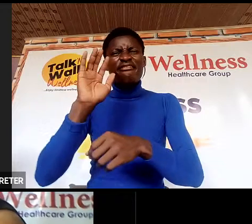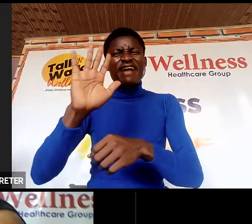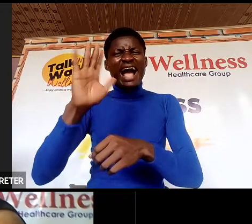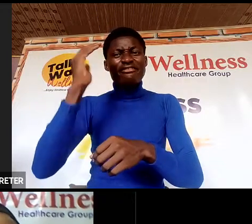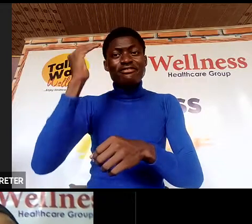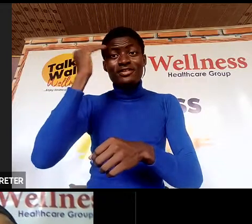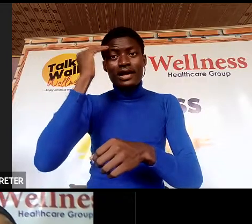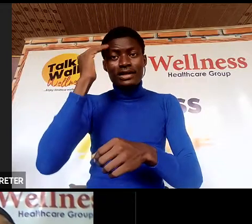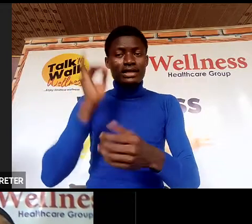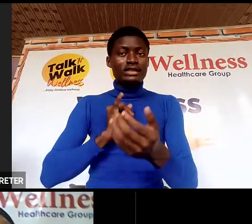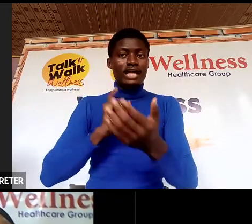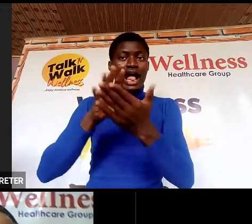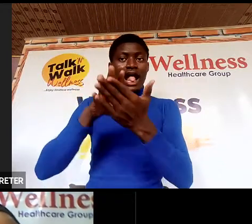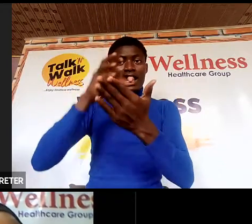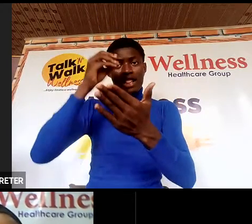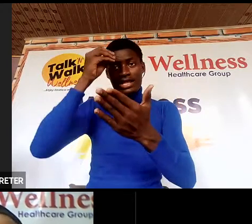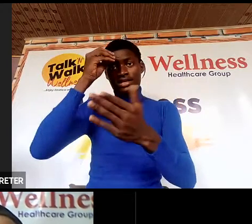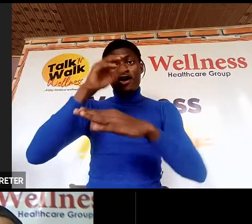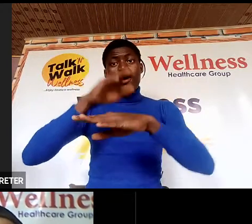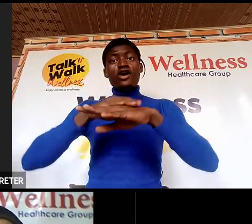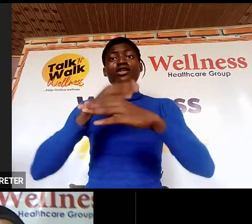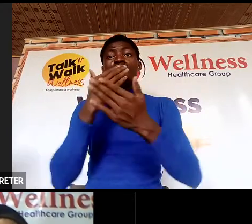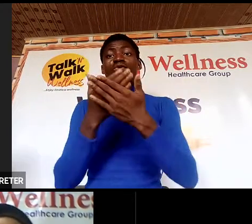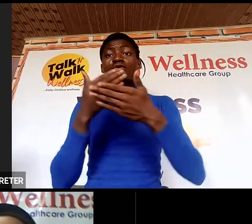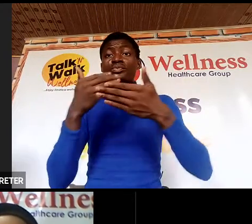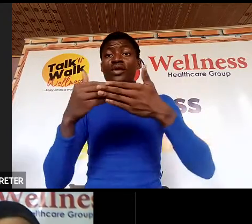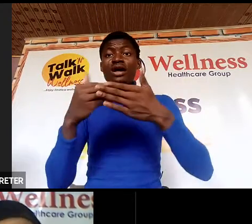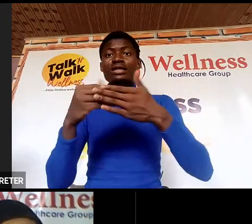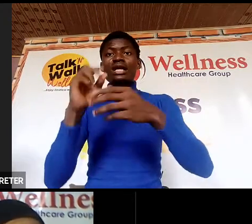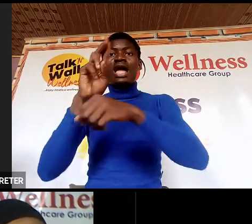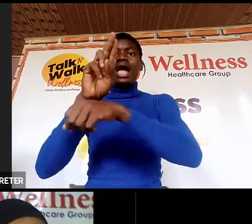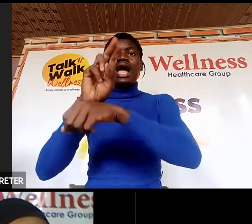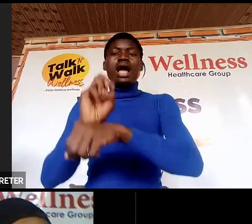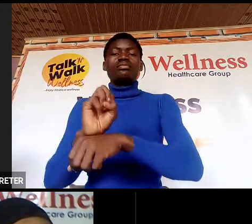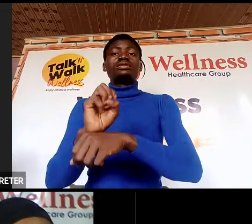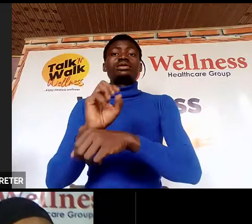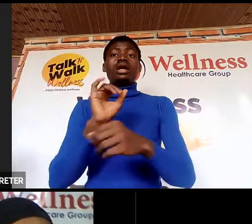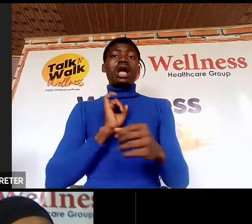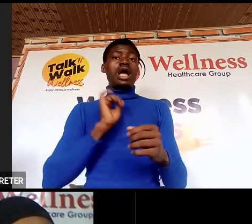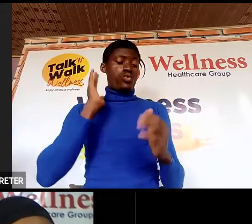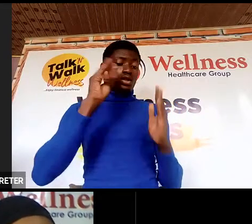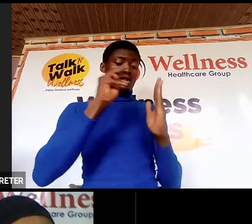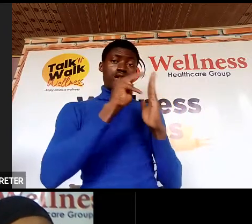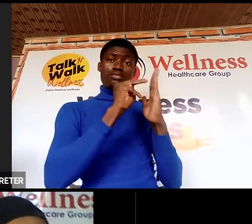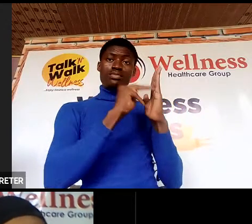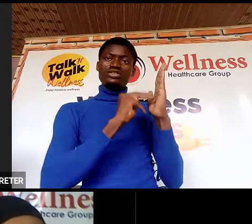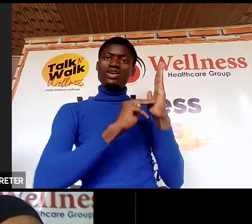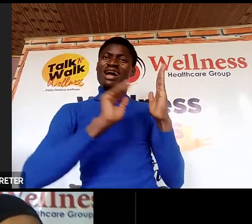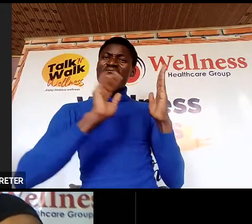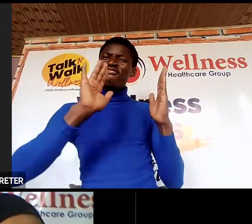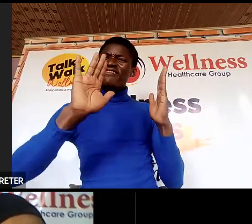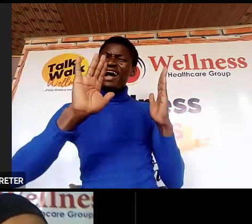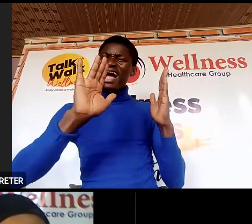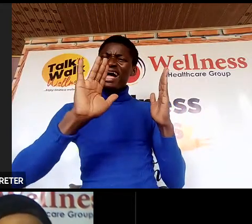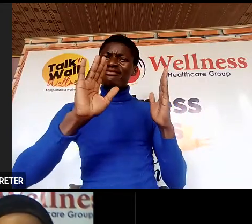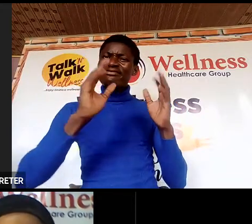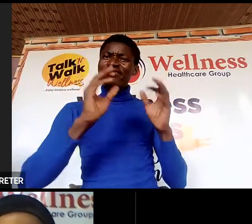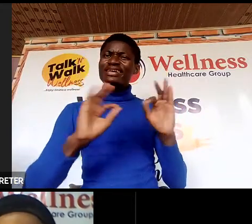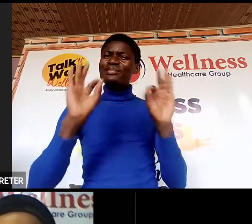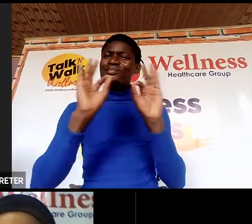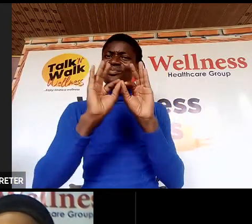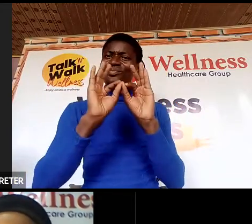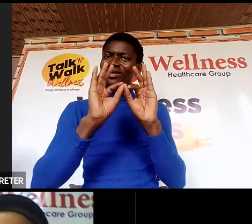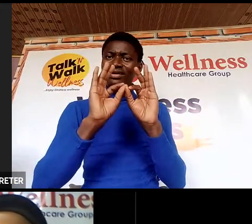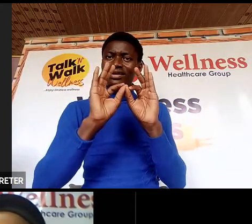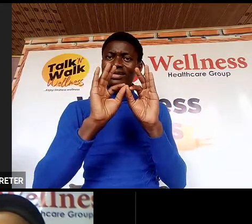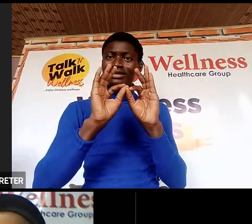just mention them now because in the interest of time, I see that time is a bit far gone. But there are 5 things that I think have helped me, and I've seen